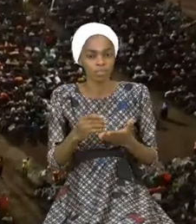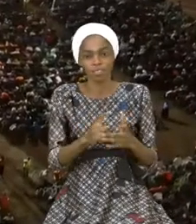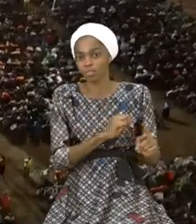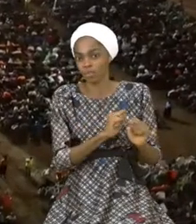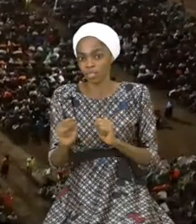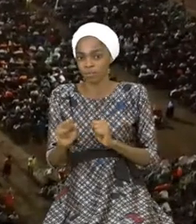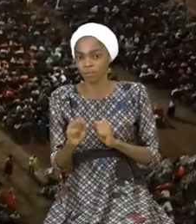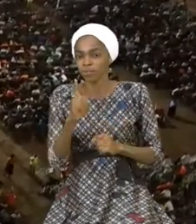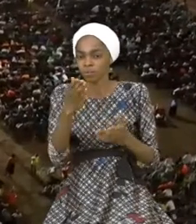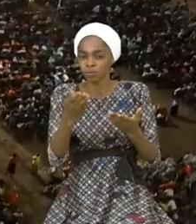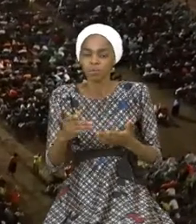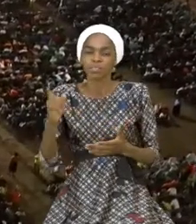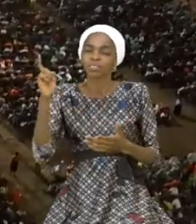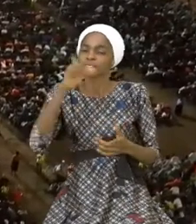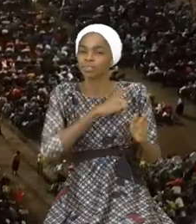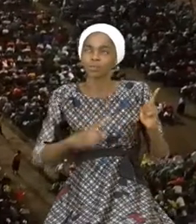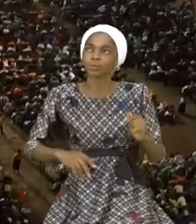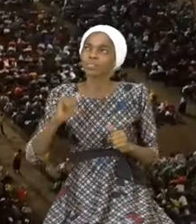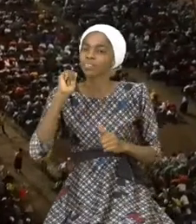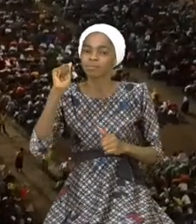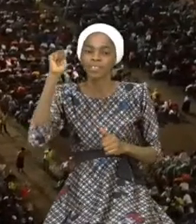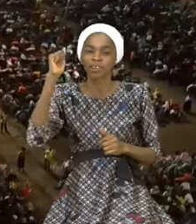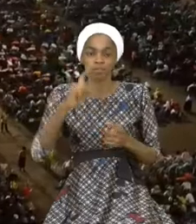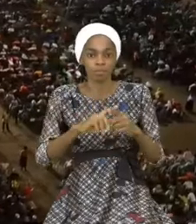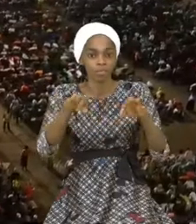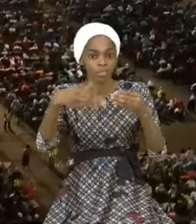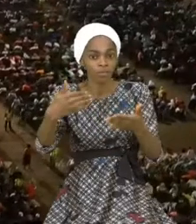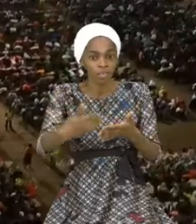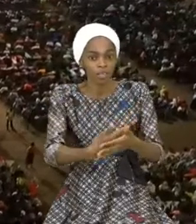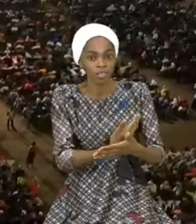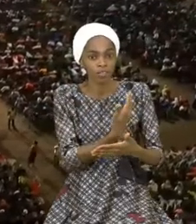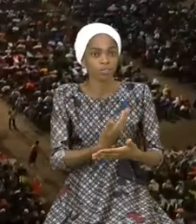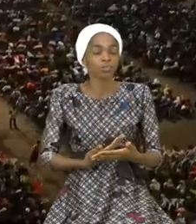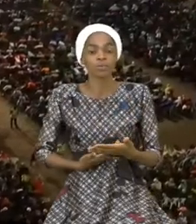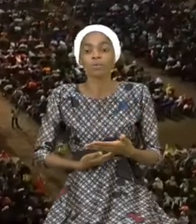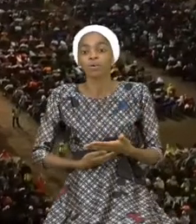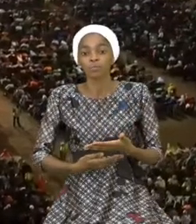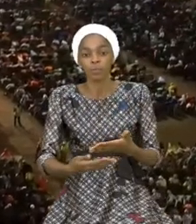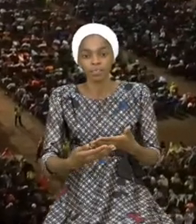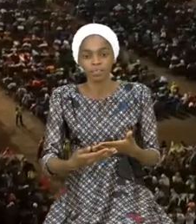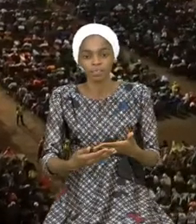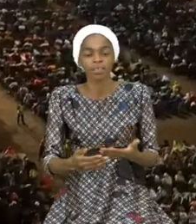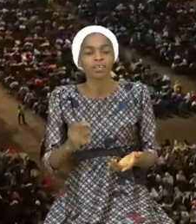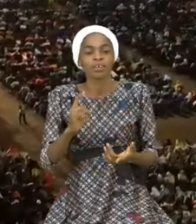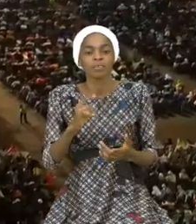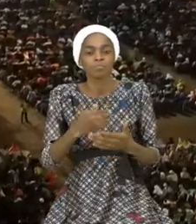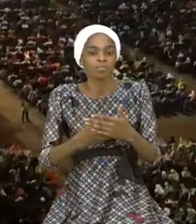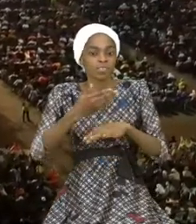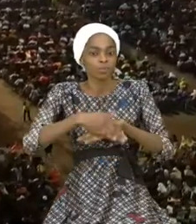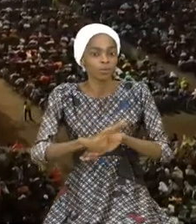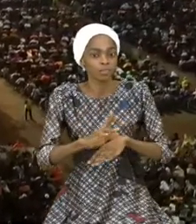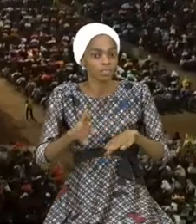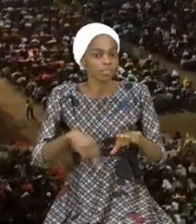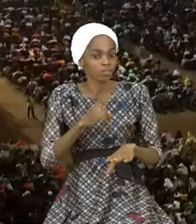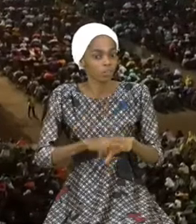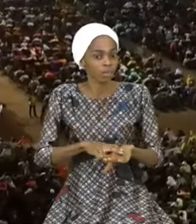Lord himself to give you the new birth right now beyond the natural birth. Wherever